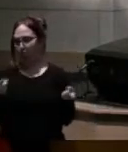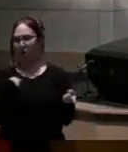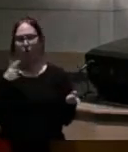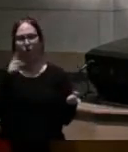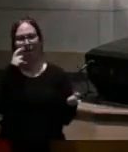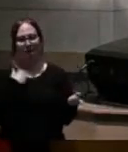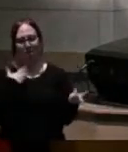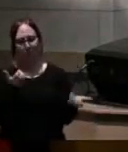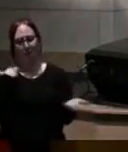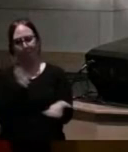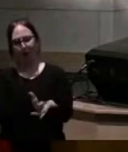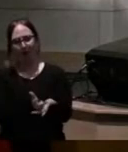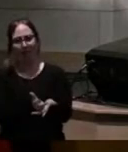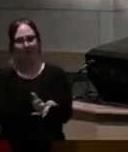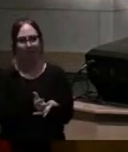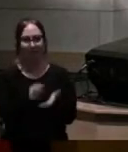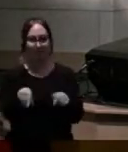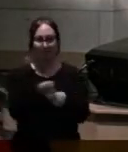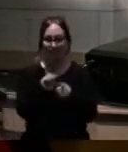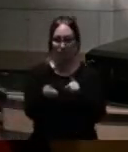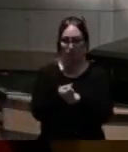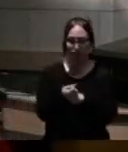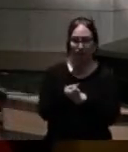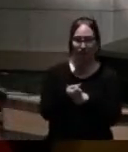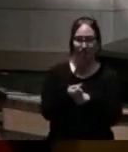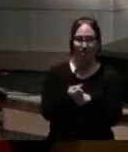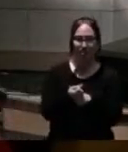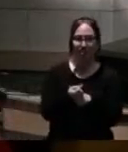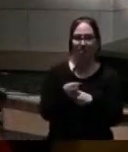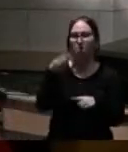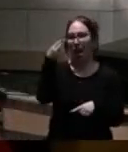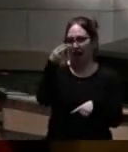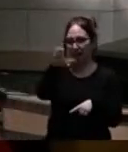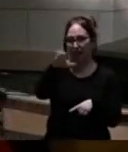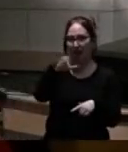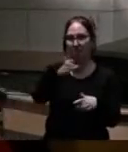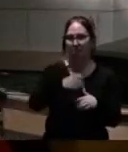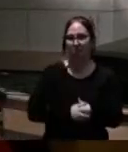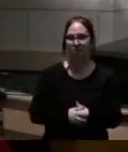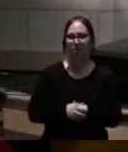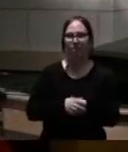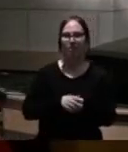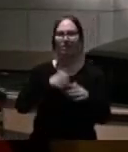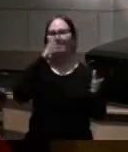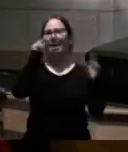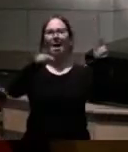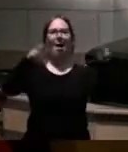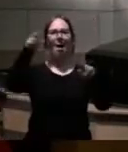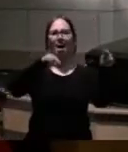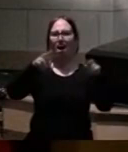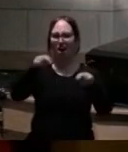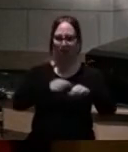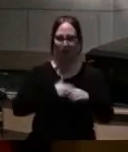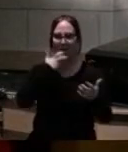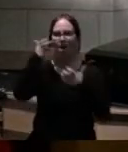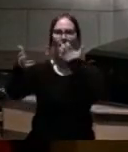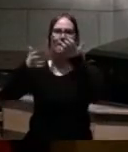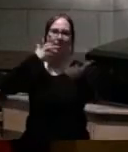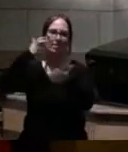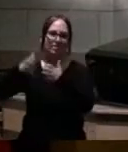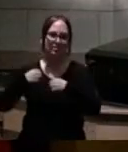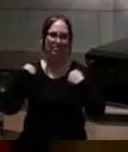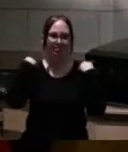to, which in this case happened to be a handicap. But I really hate my clothes.